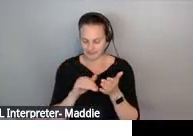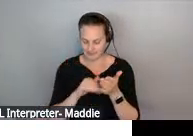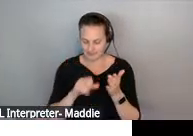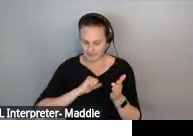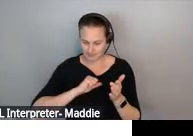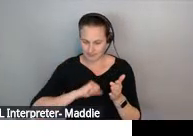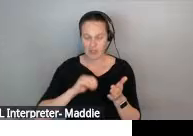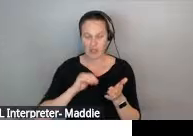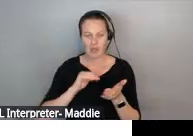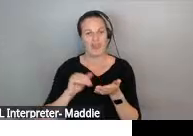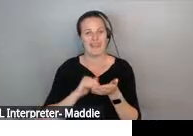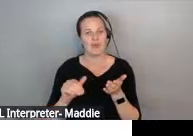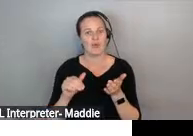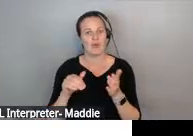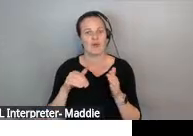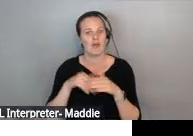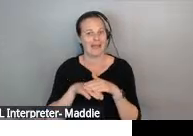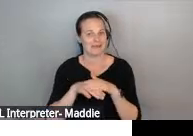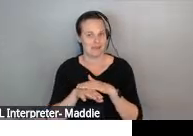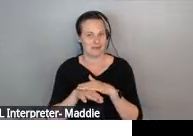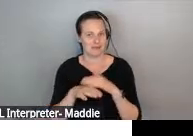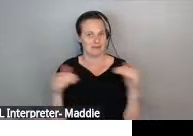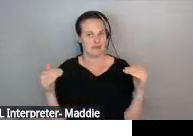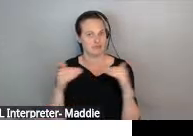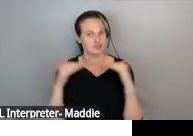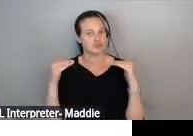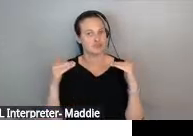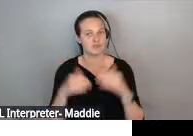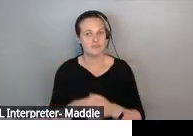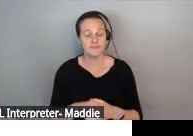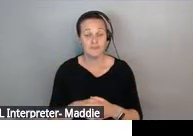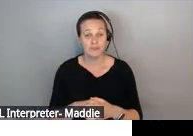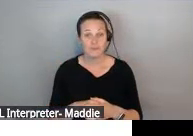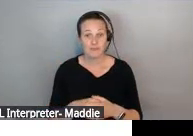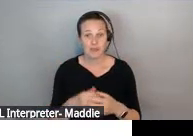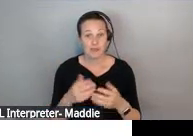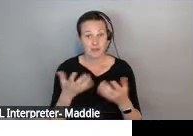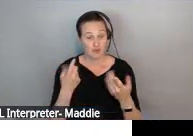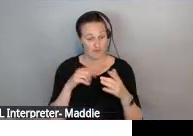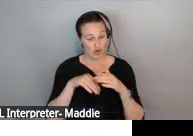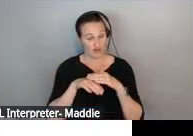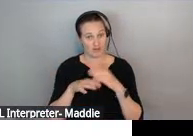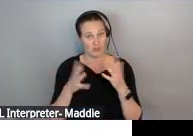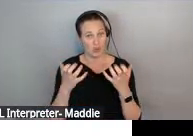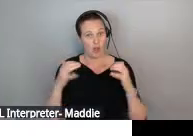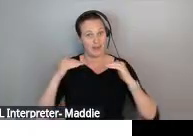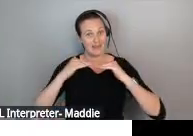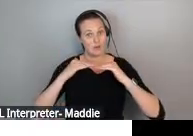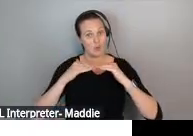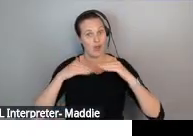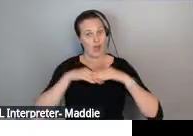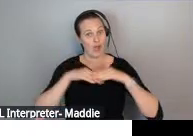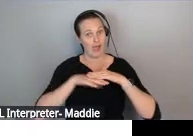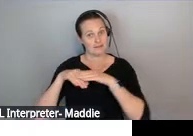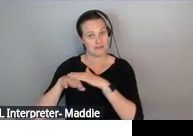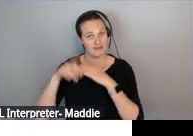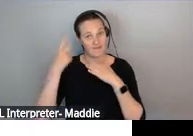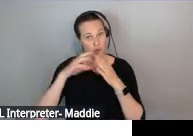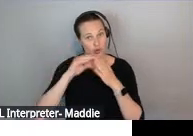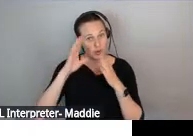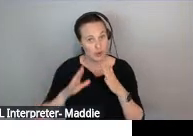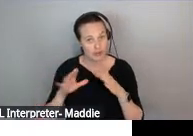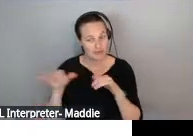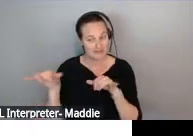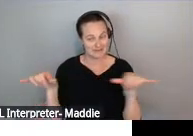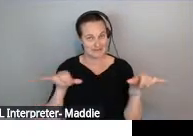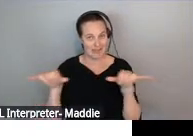access. So when we're looking at accessibility, we want the equal access for the learner to have the same